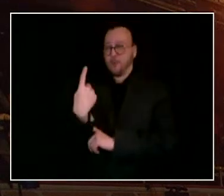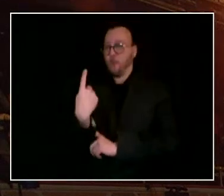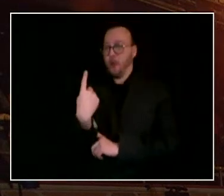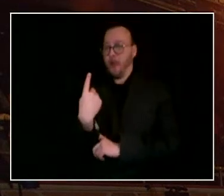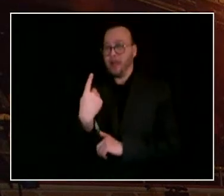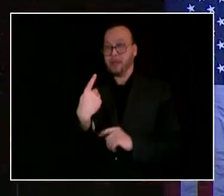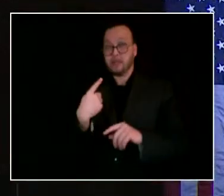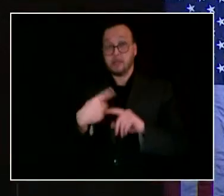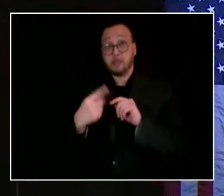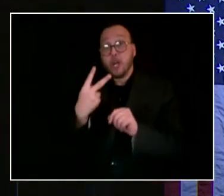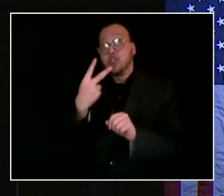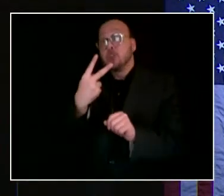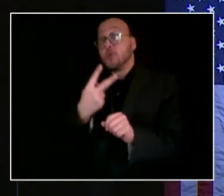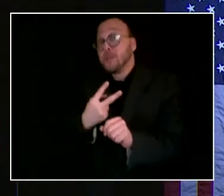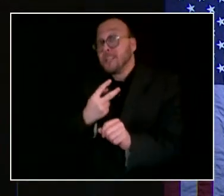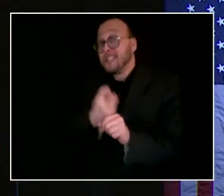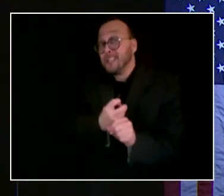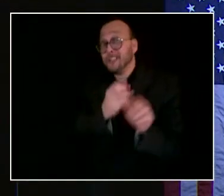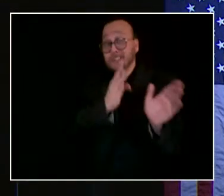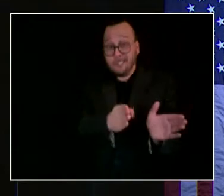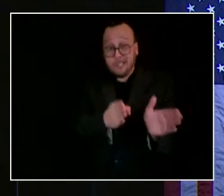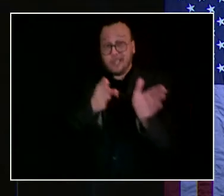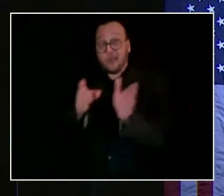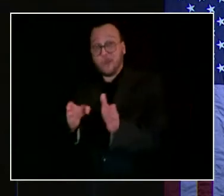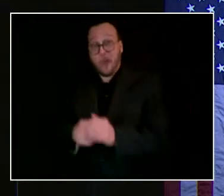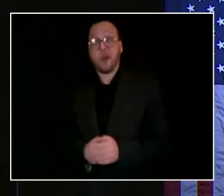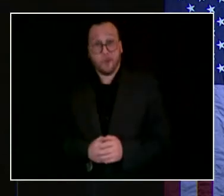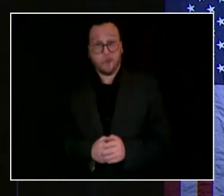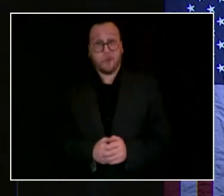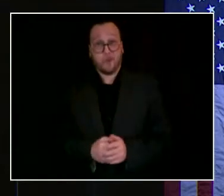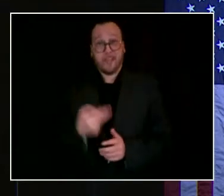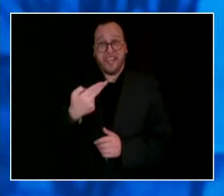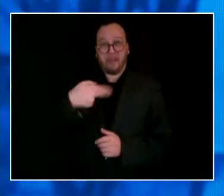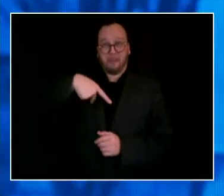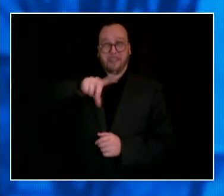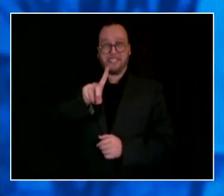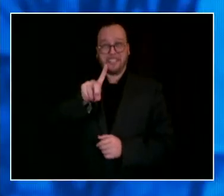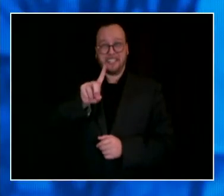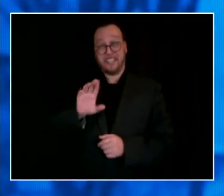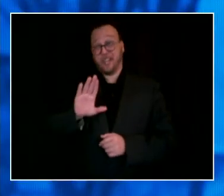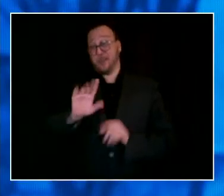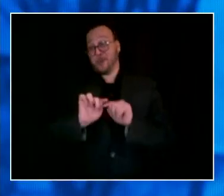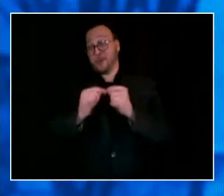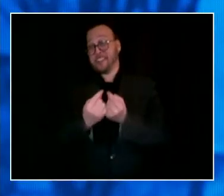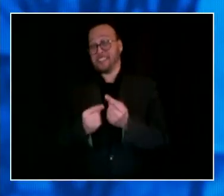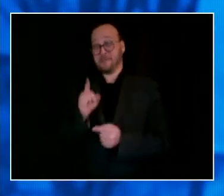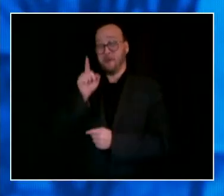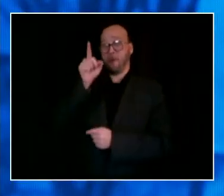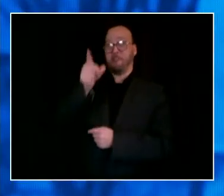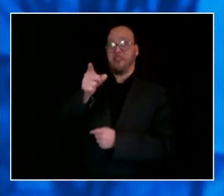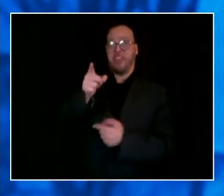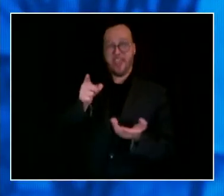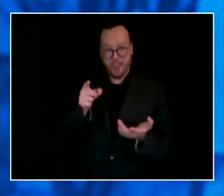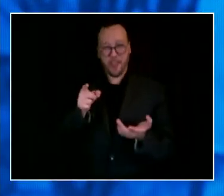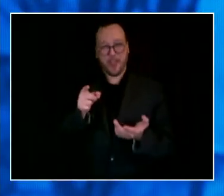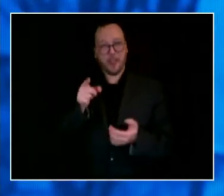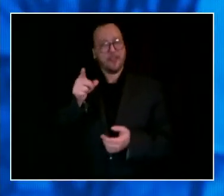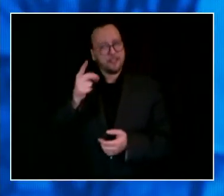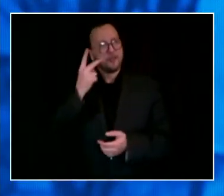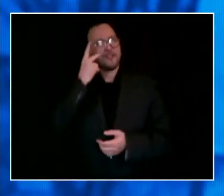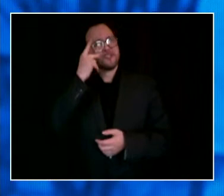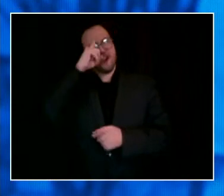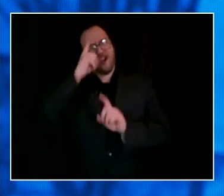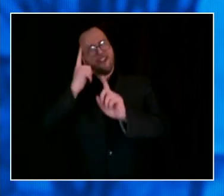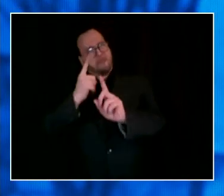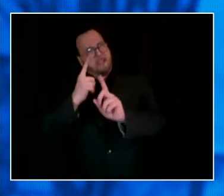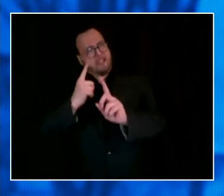2 years in a row. HBD and your team over there saw the mission,